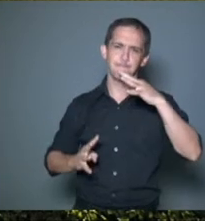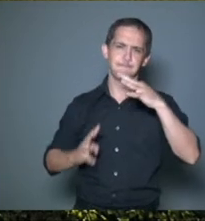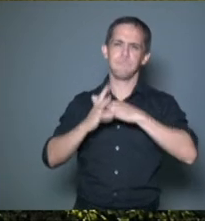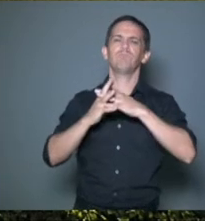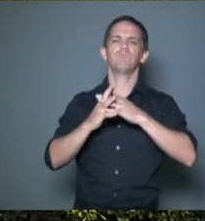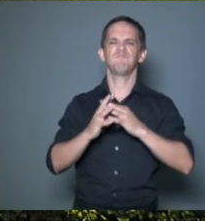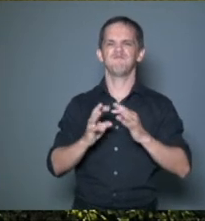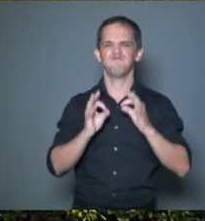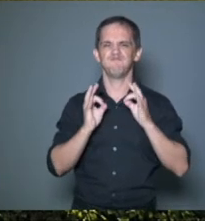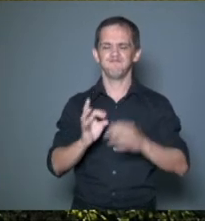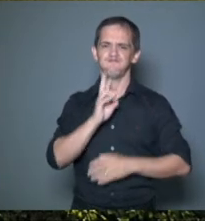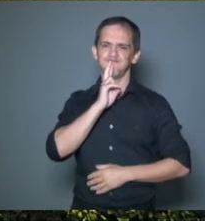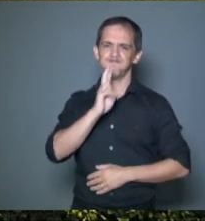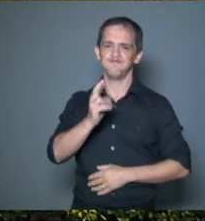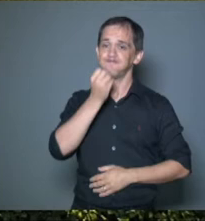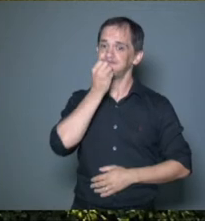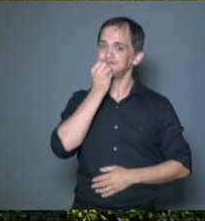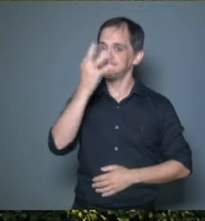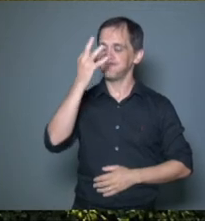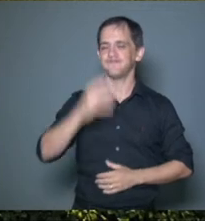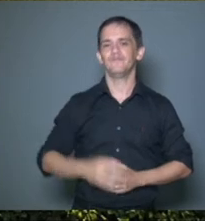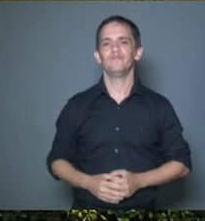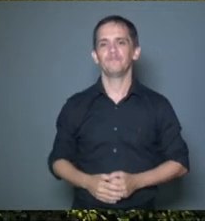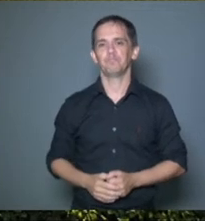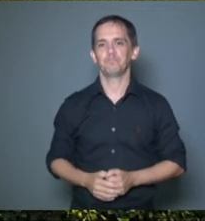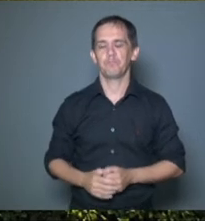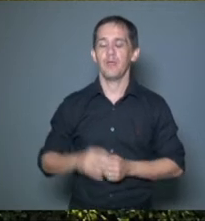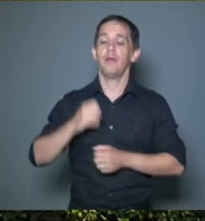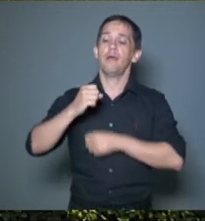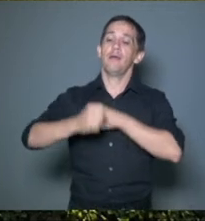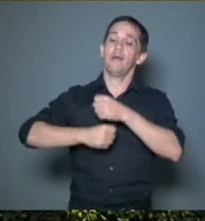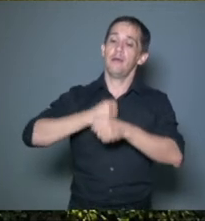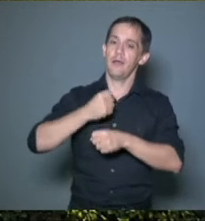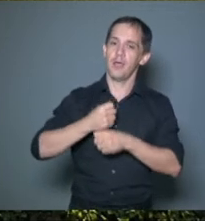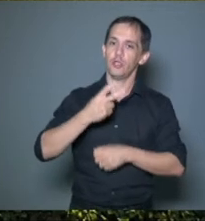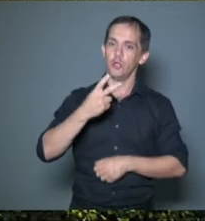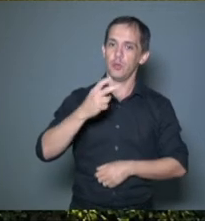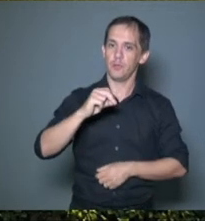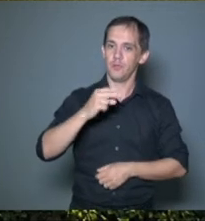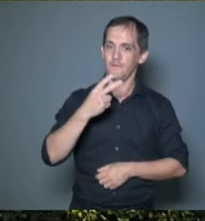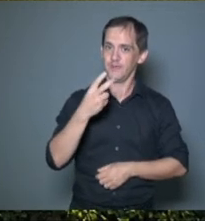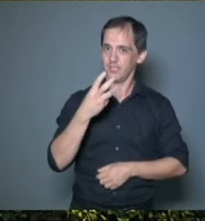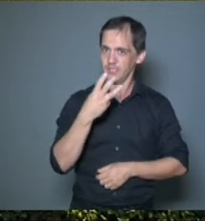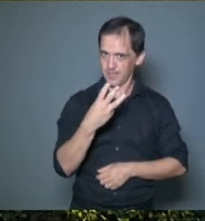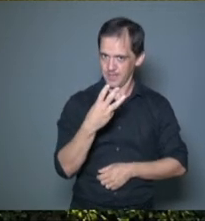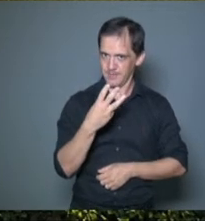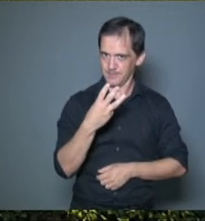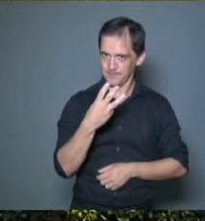SLC will achieve record results. Now,